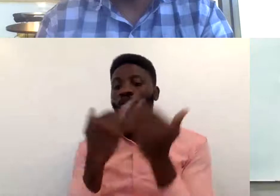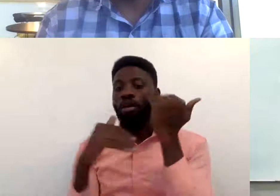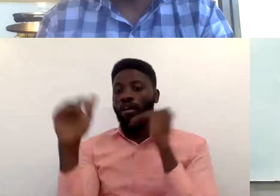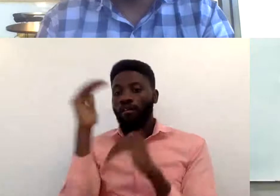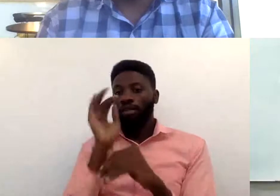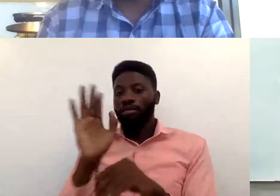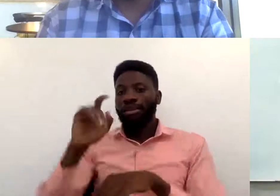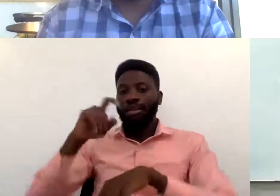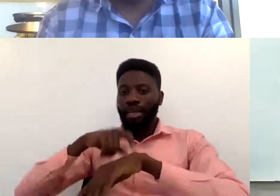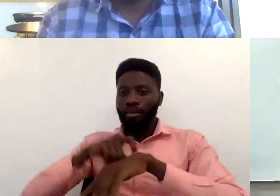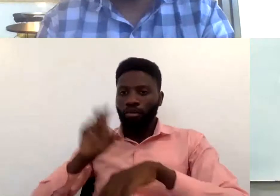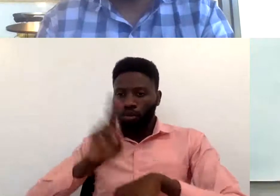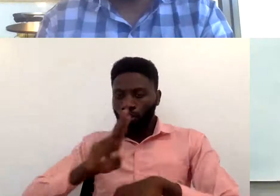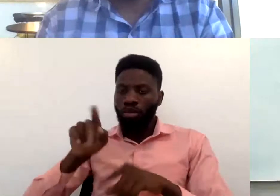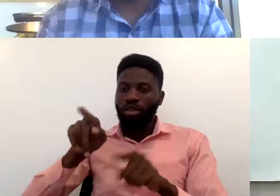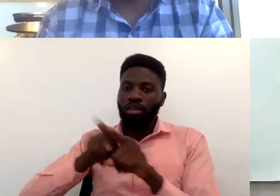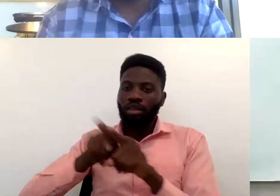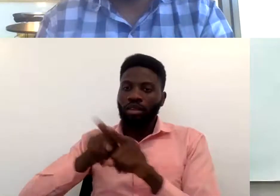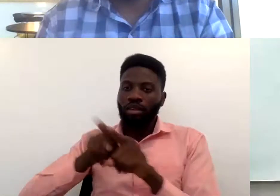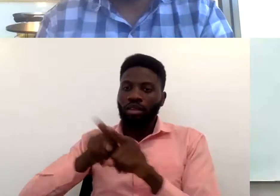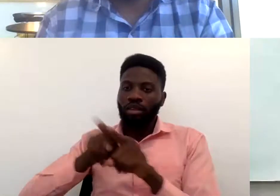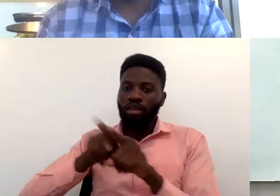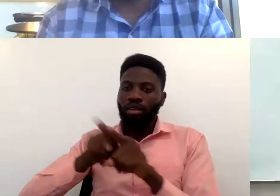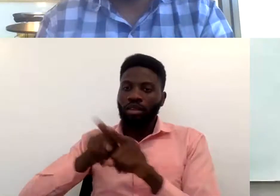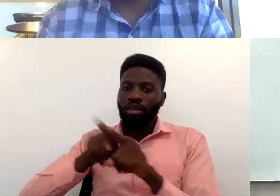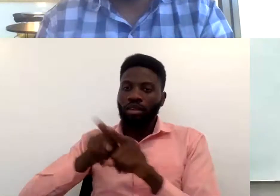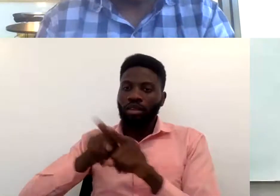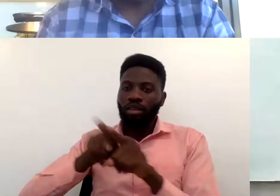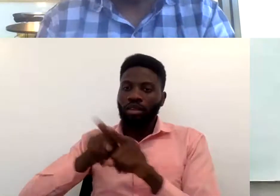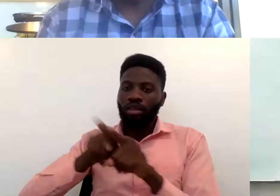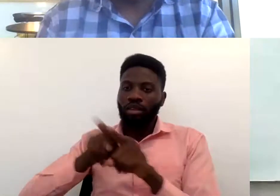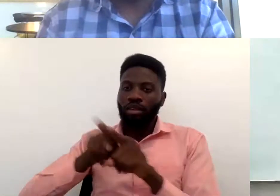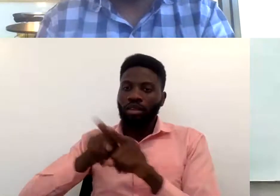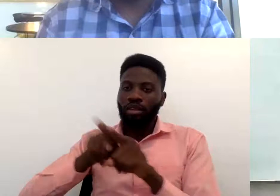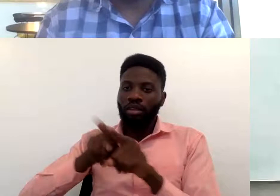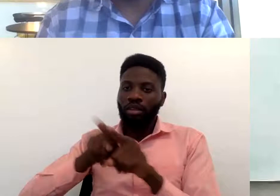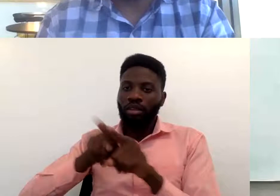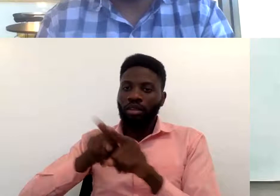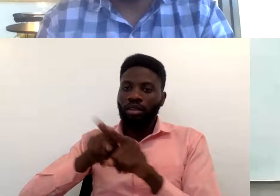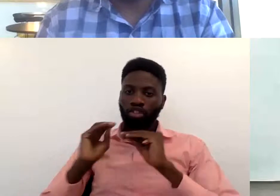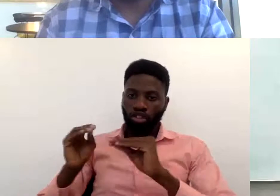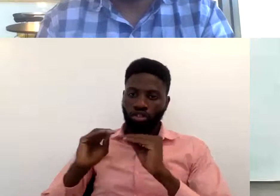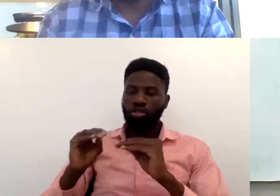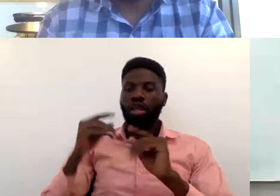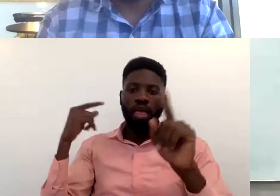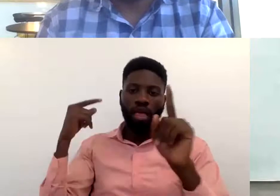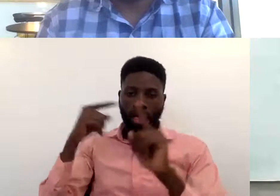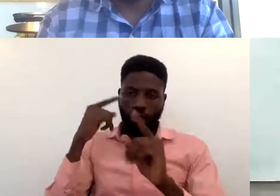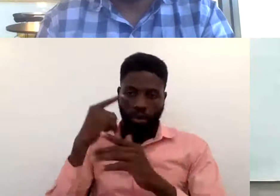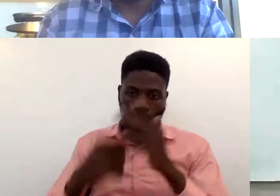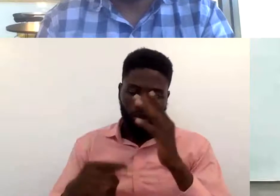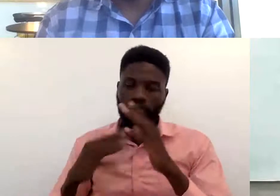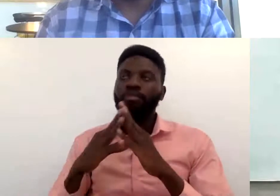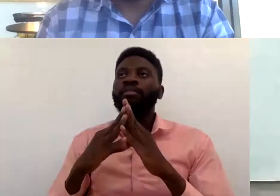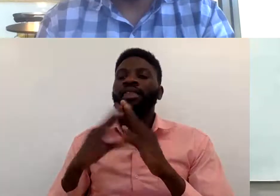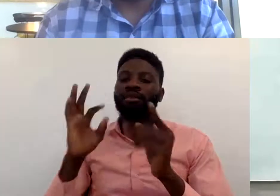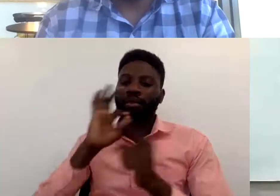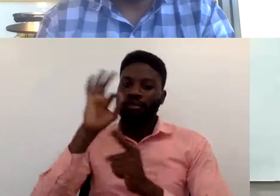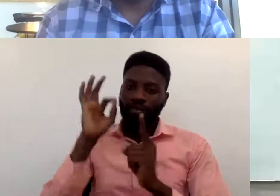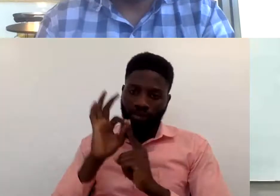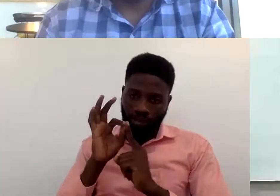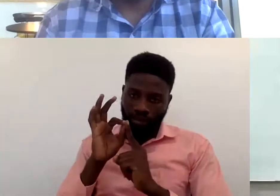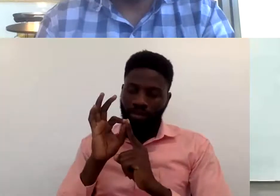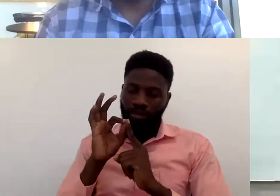time and budget and allocating staff to say we want to be specifically reaching out to